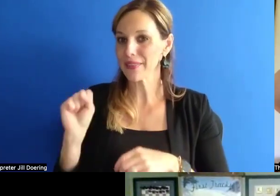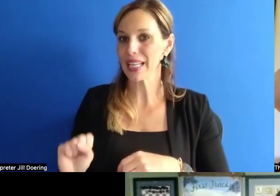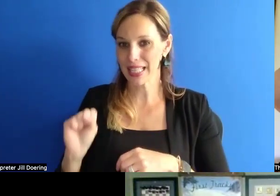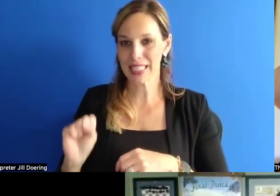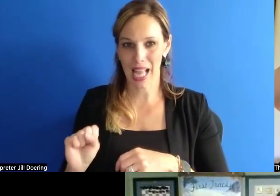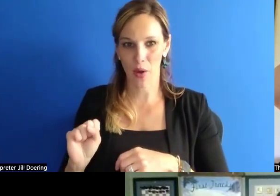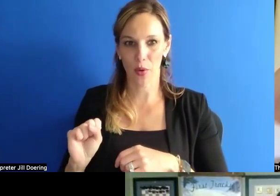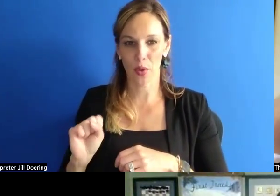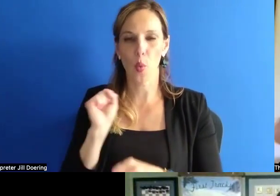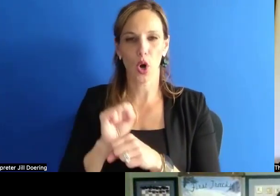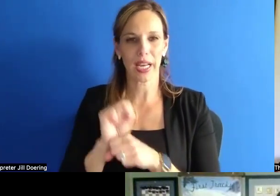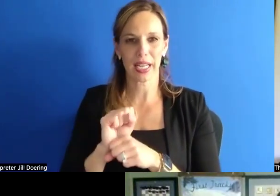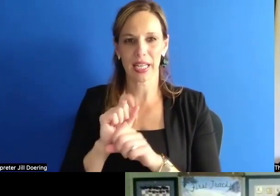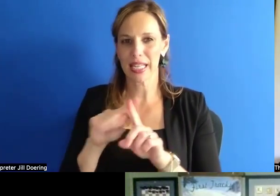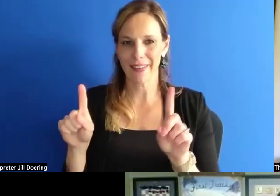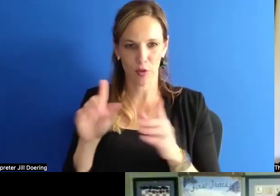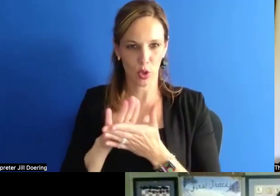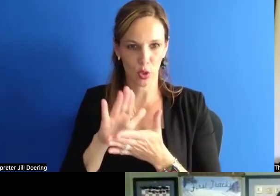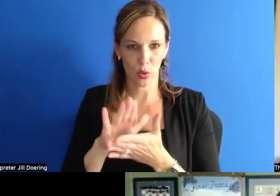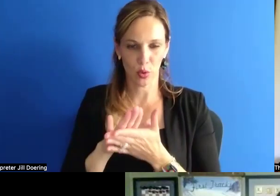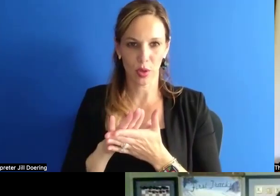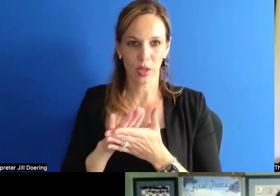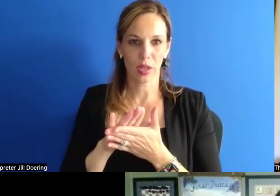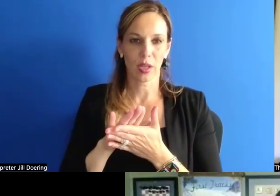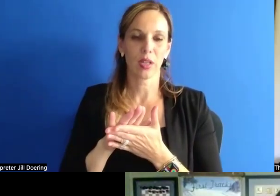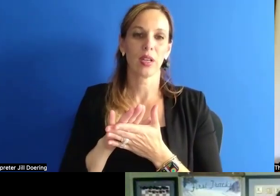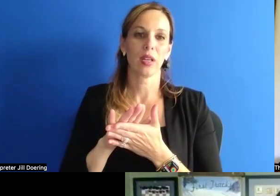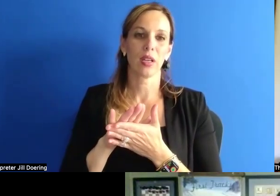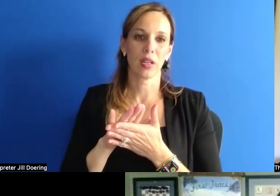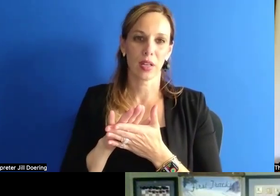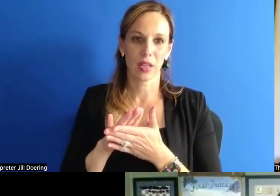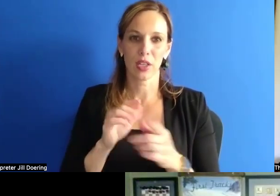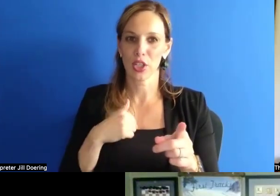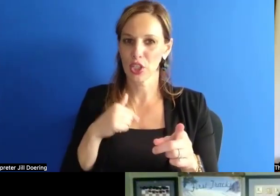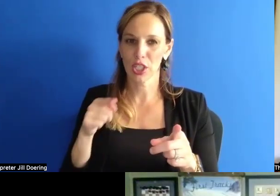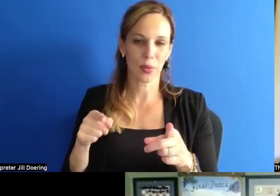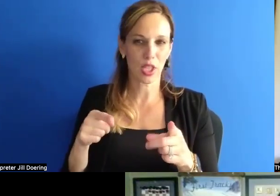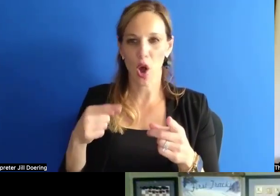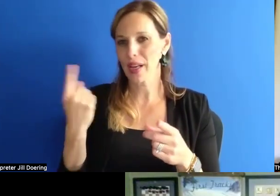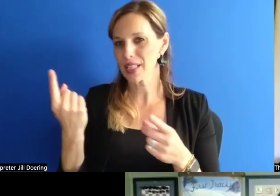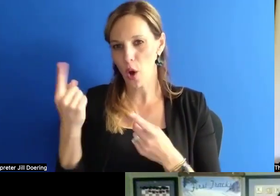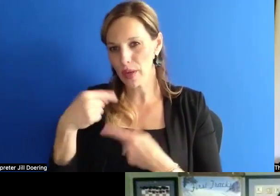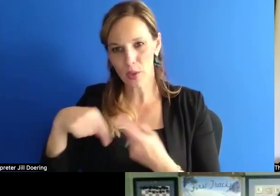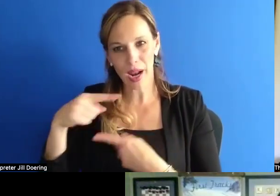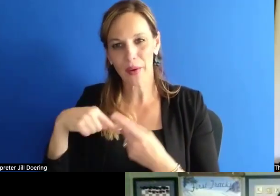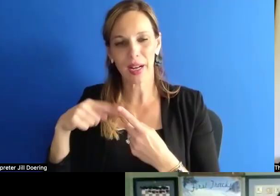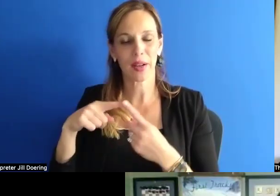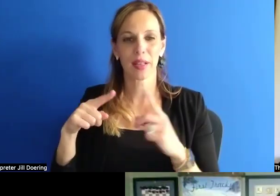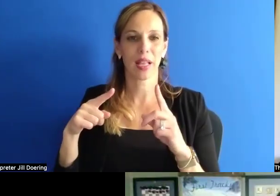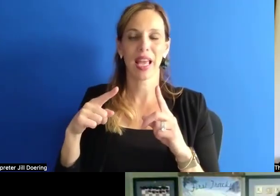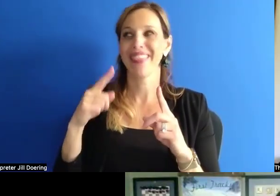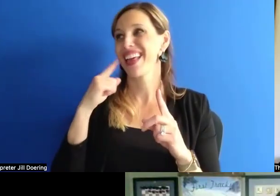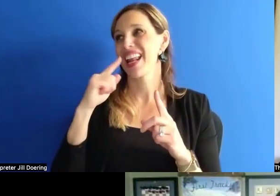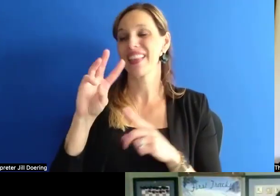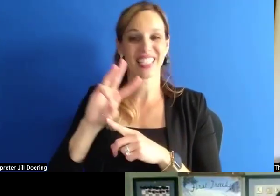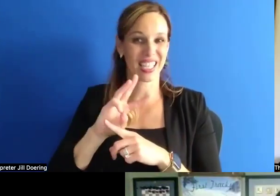different school one time. She beat the first round. And I was like, oh, great, yes. And then, like, I would say within